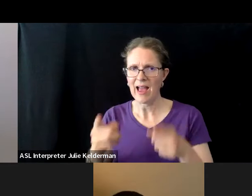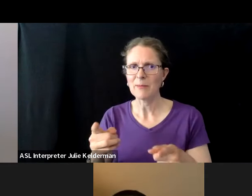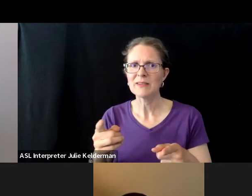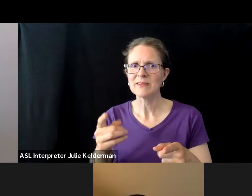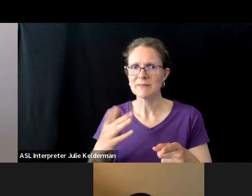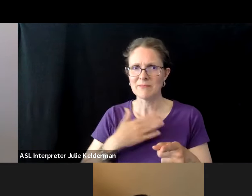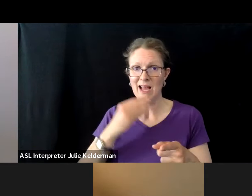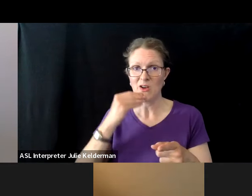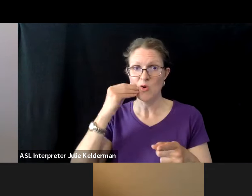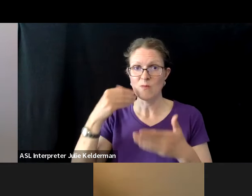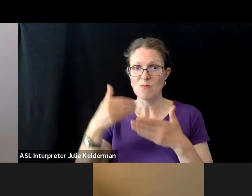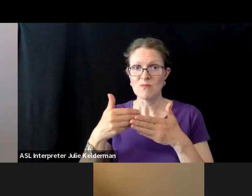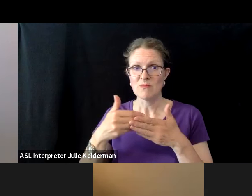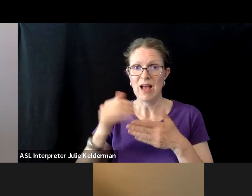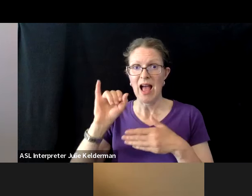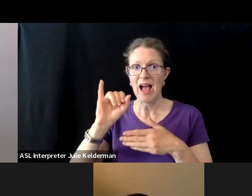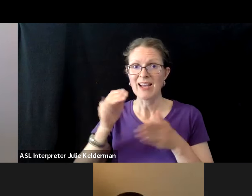Street.